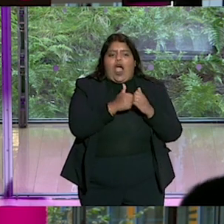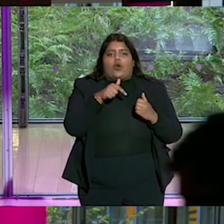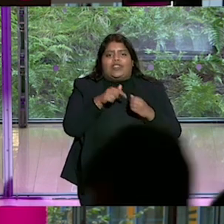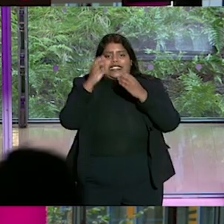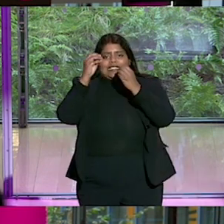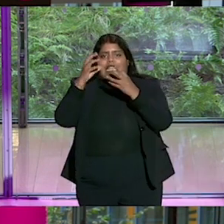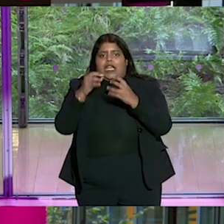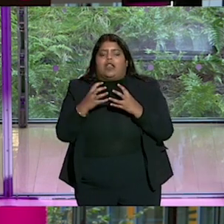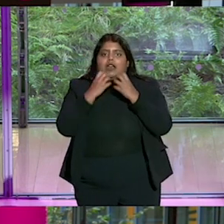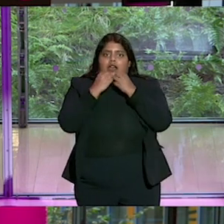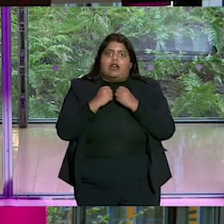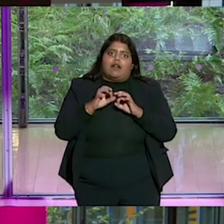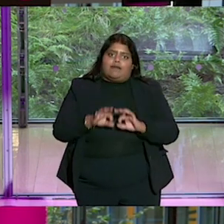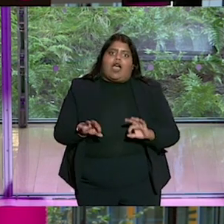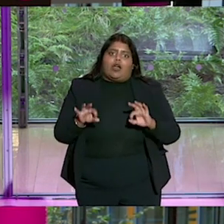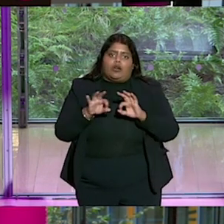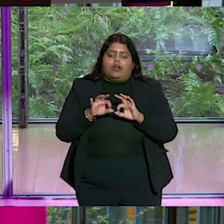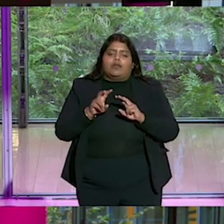is valuable.